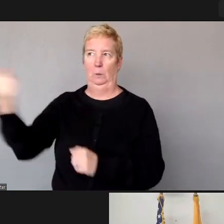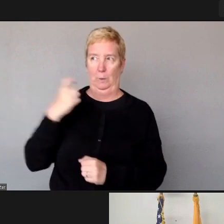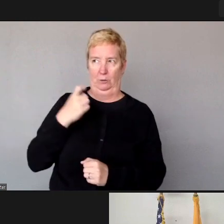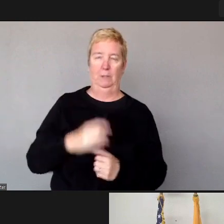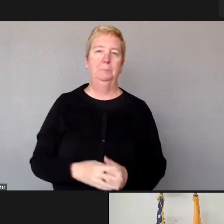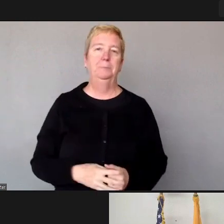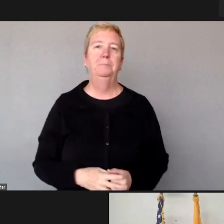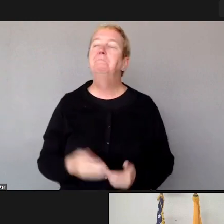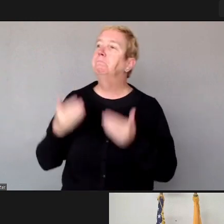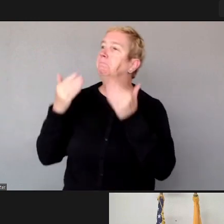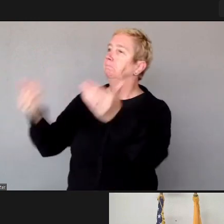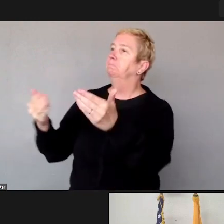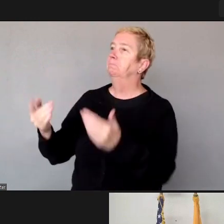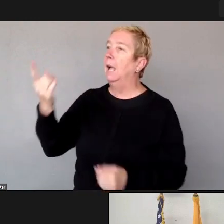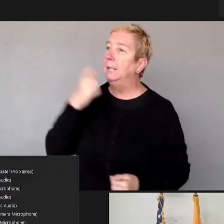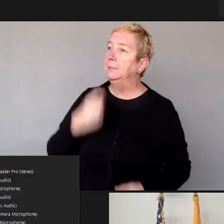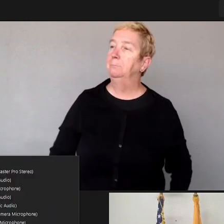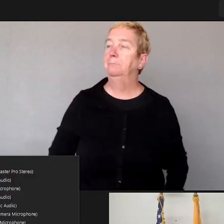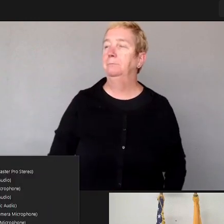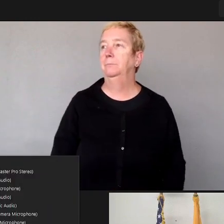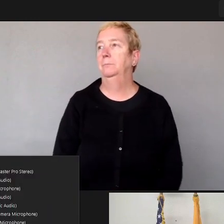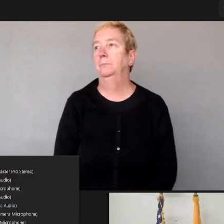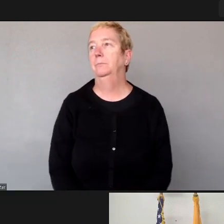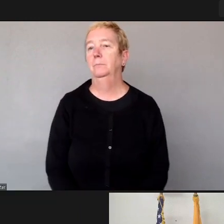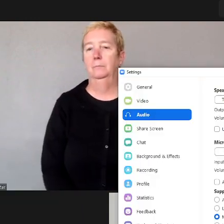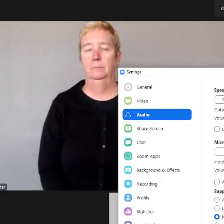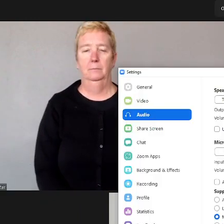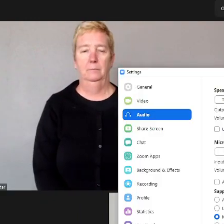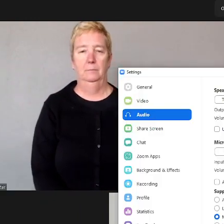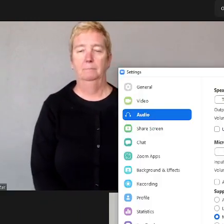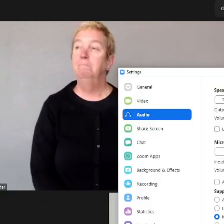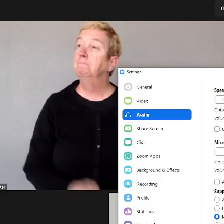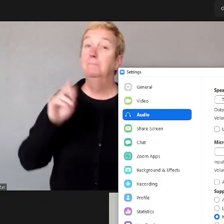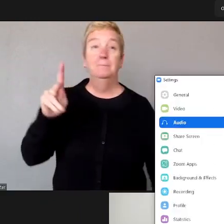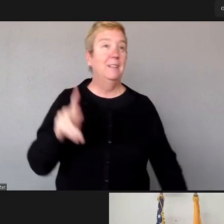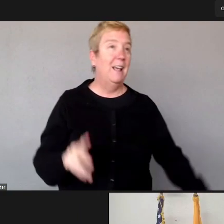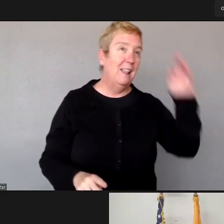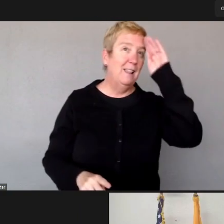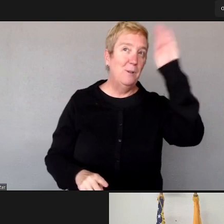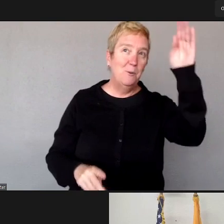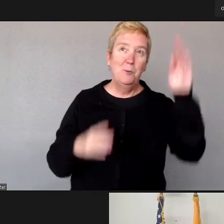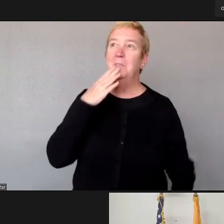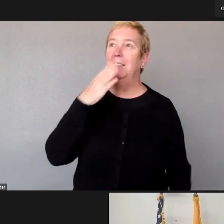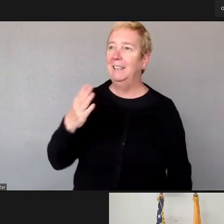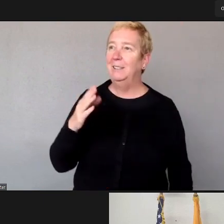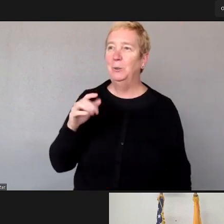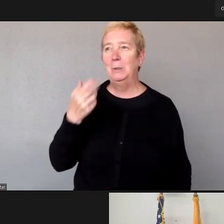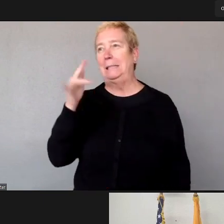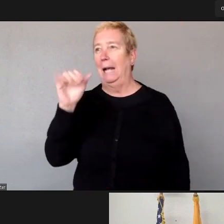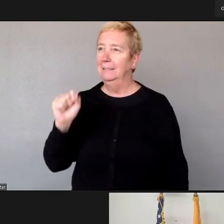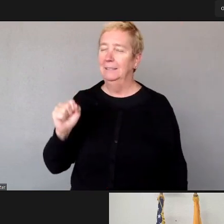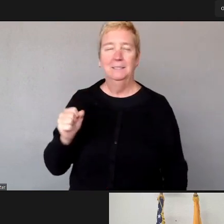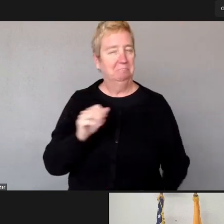should be able to unmute yourself and ask your question, Chris. All right. Hello. Thank you, guys. Good to see